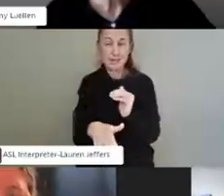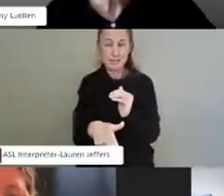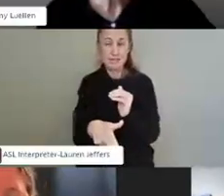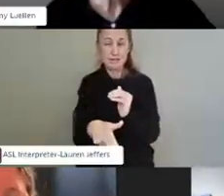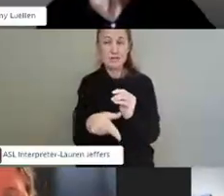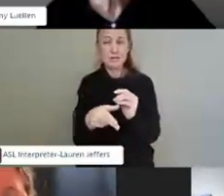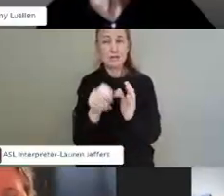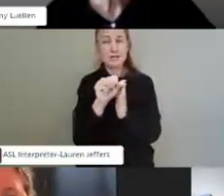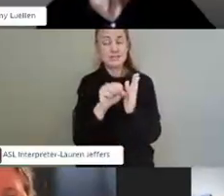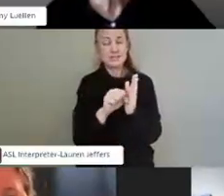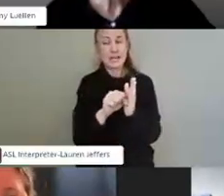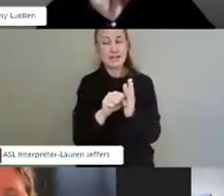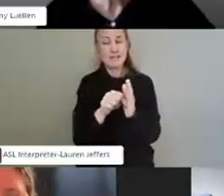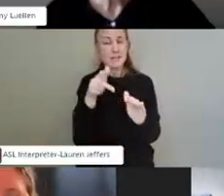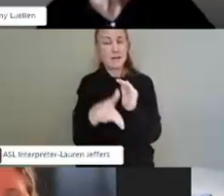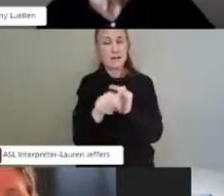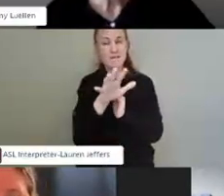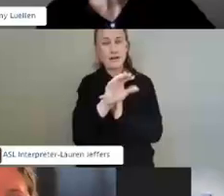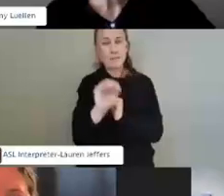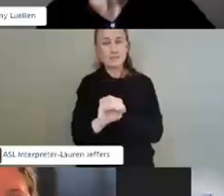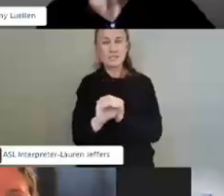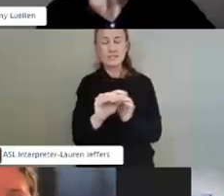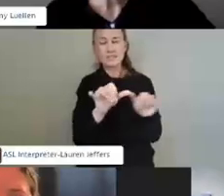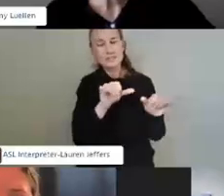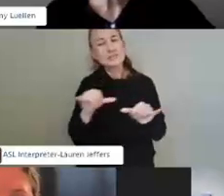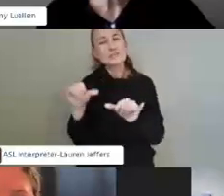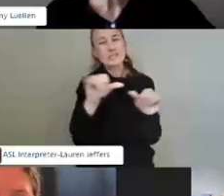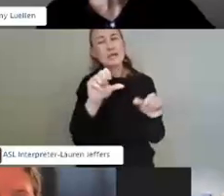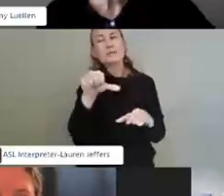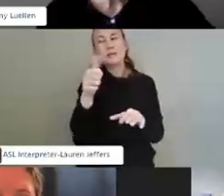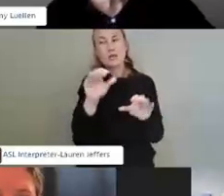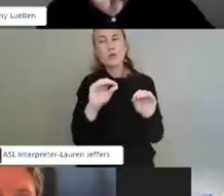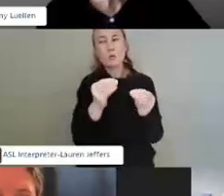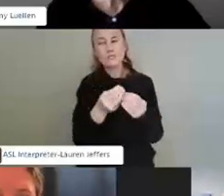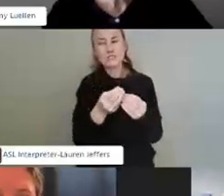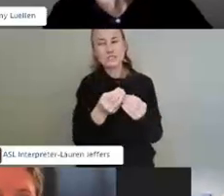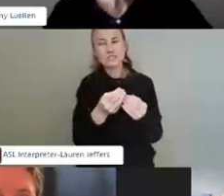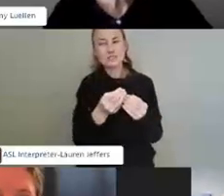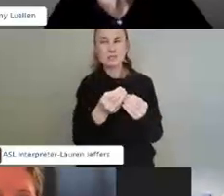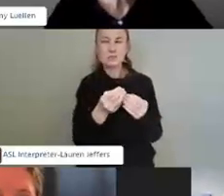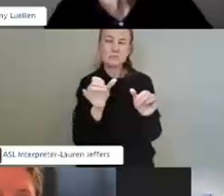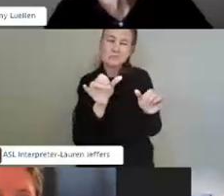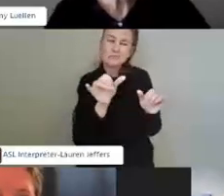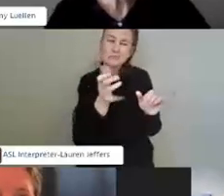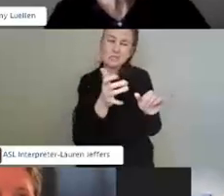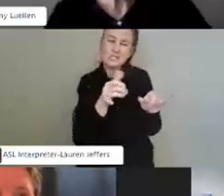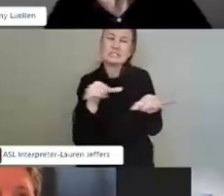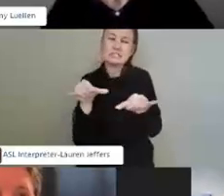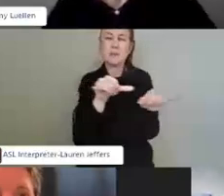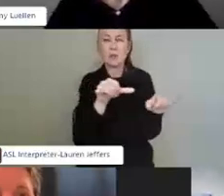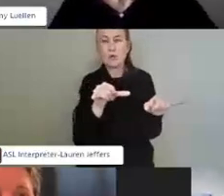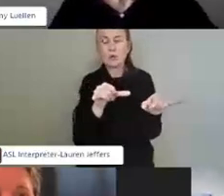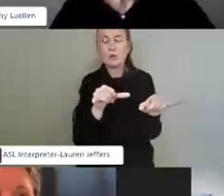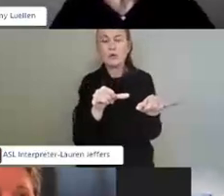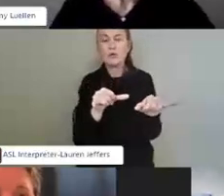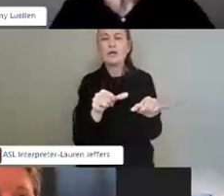the state. That's consistent with what the cut that other organizations have received, so it's pretty similar across the board. And then I worked to put together a